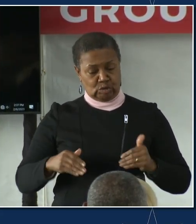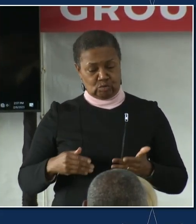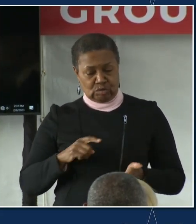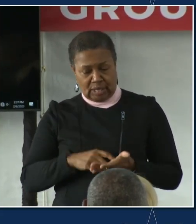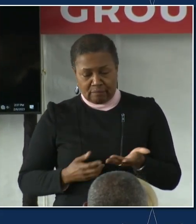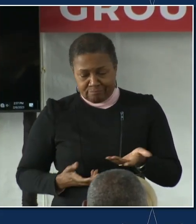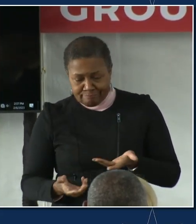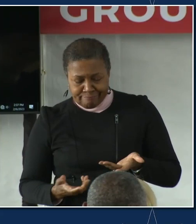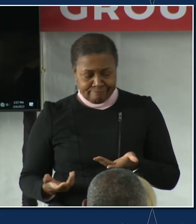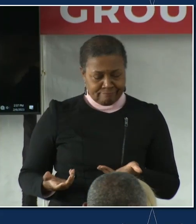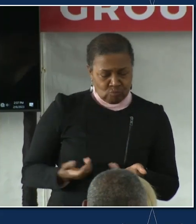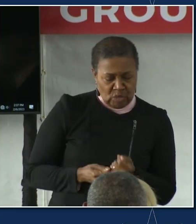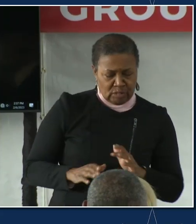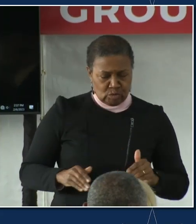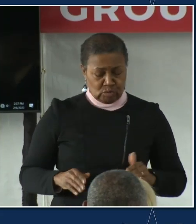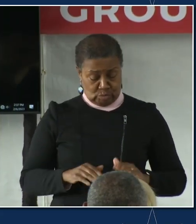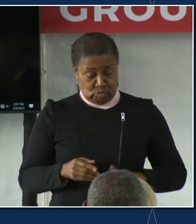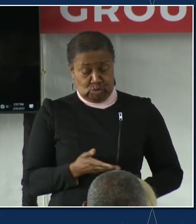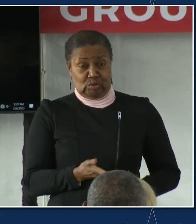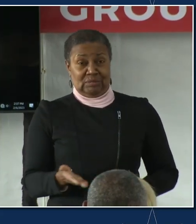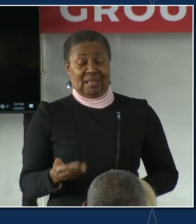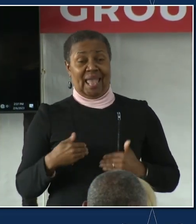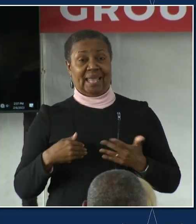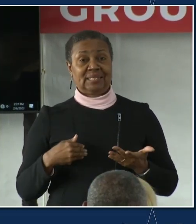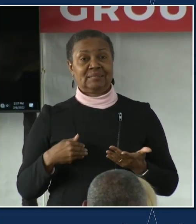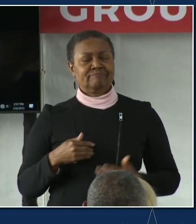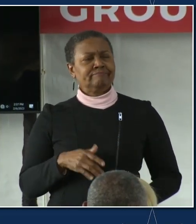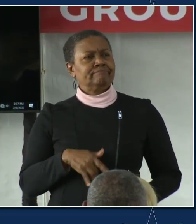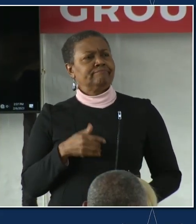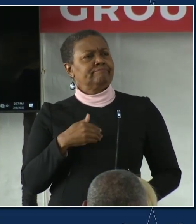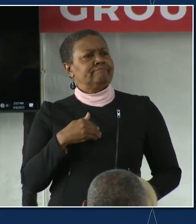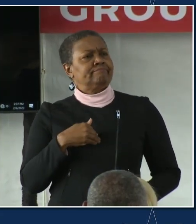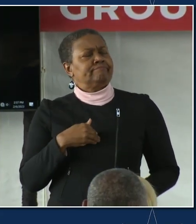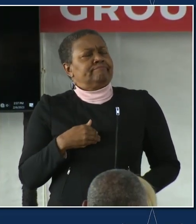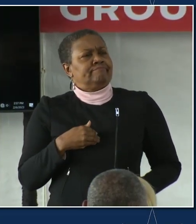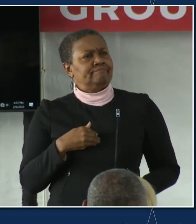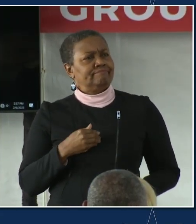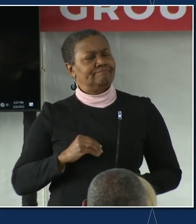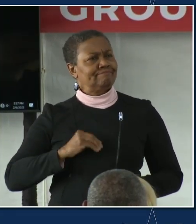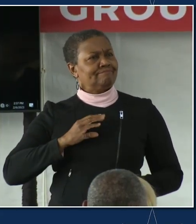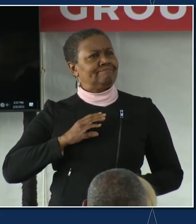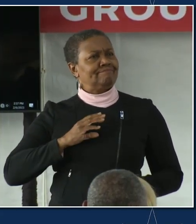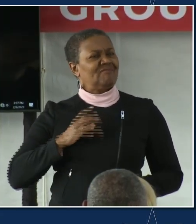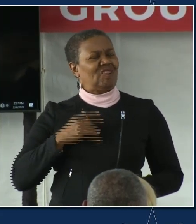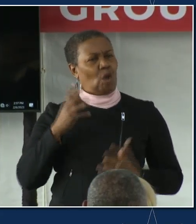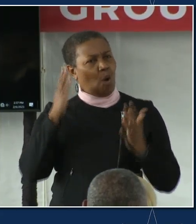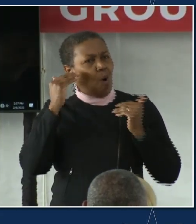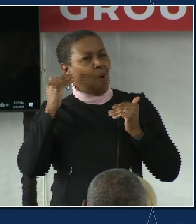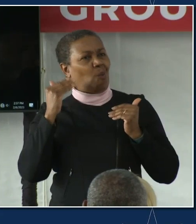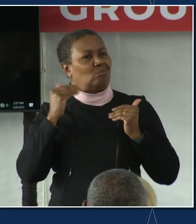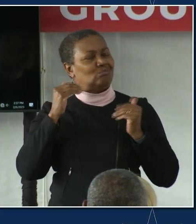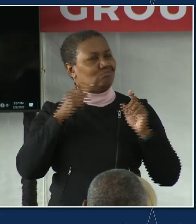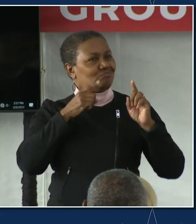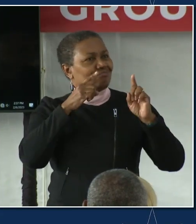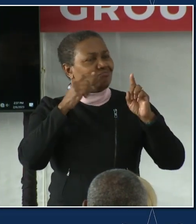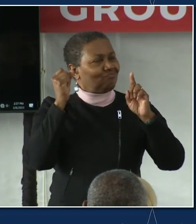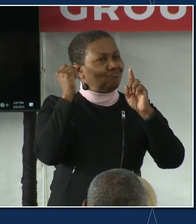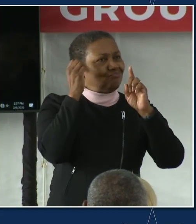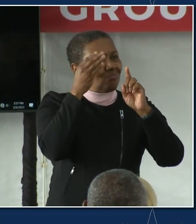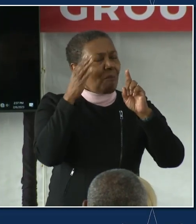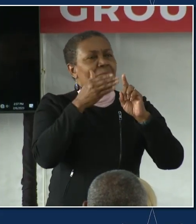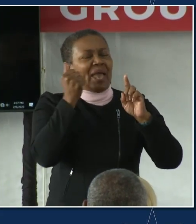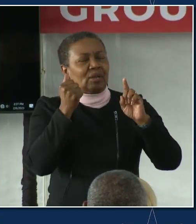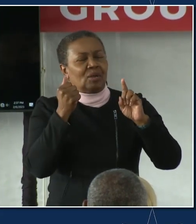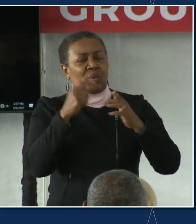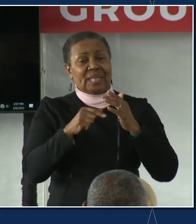children. And the children had a sense of accomplishment, of hope, or of a better life, that there's something